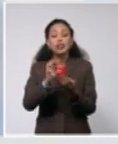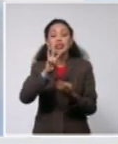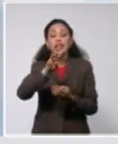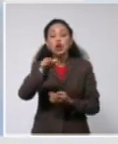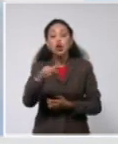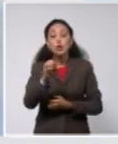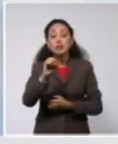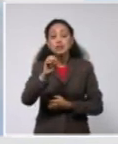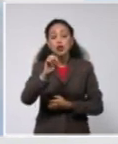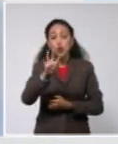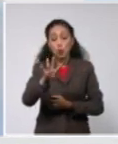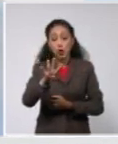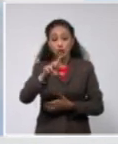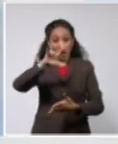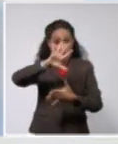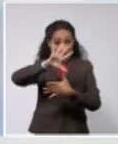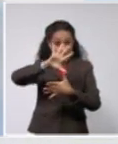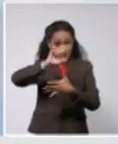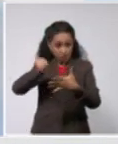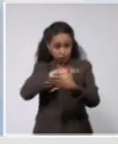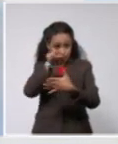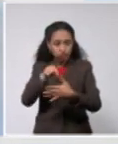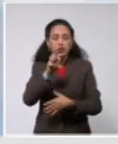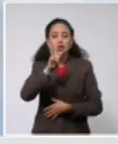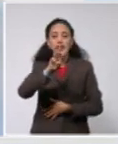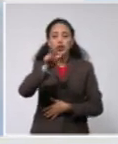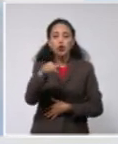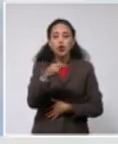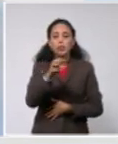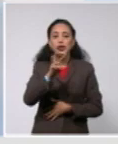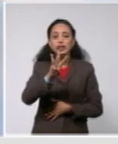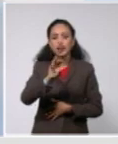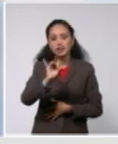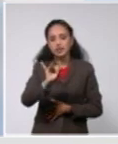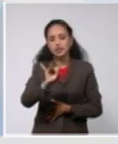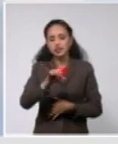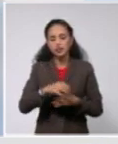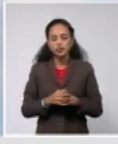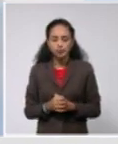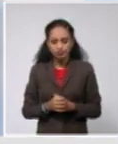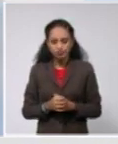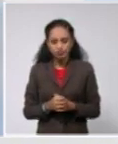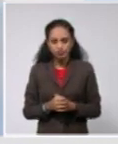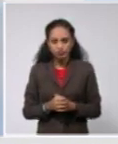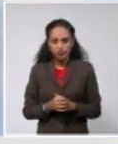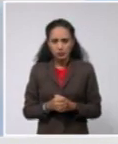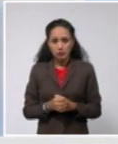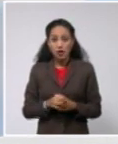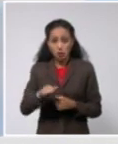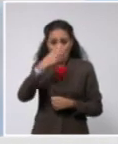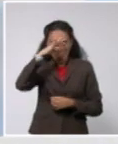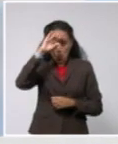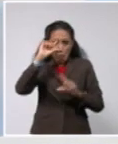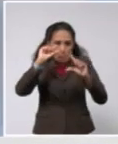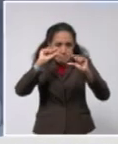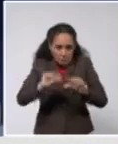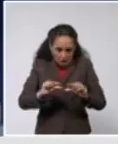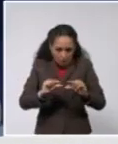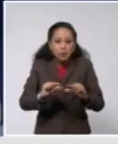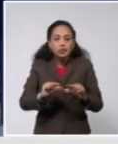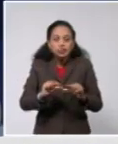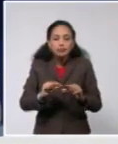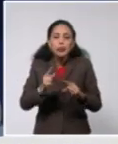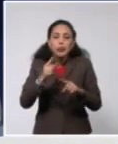Yesterday, 74 people were discharged from hospital, a positive result when compared with the number